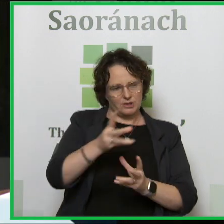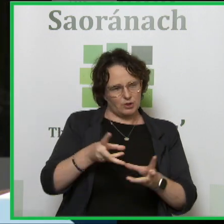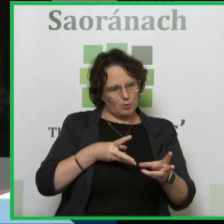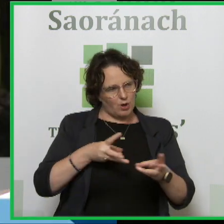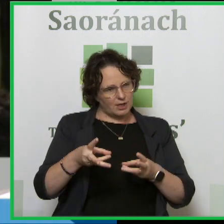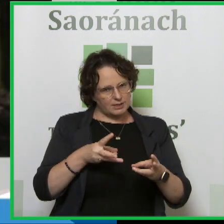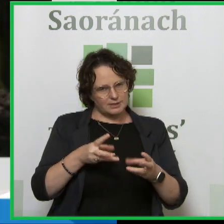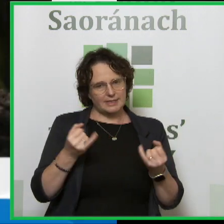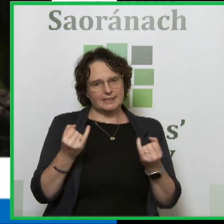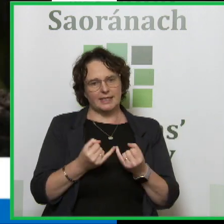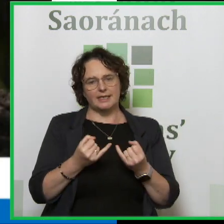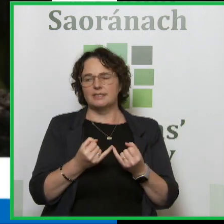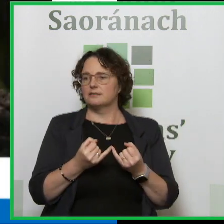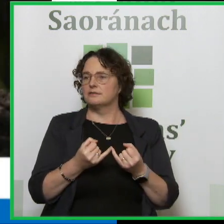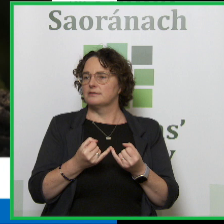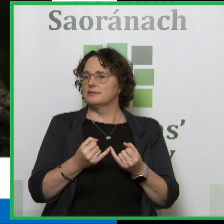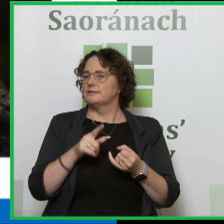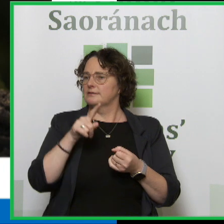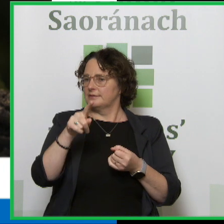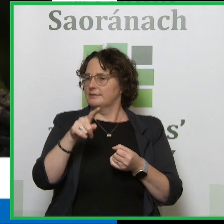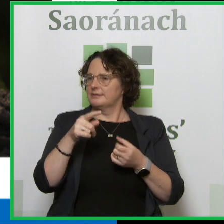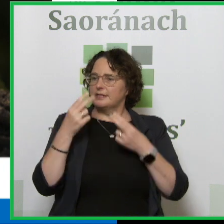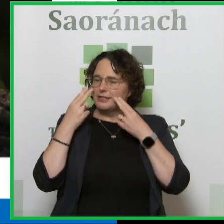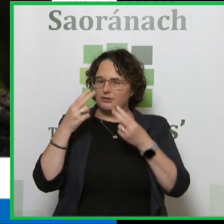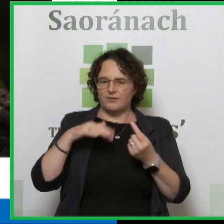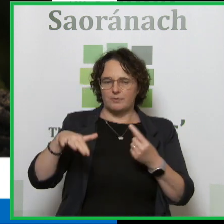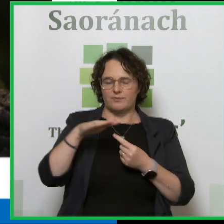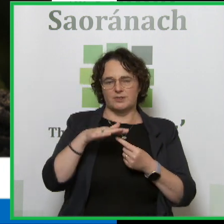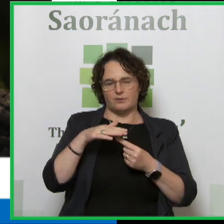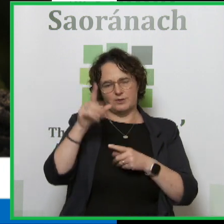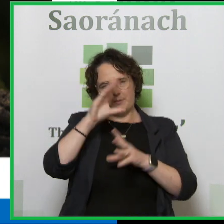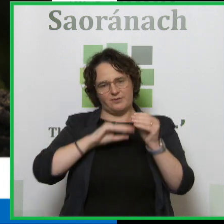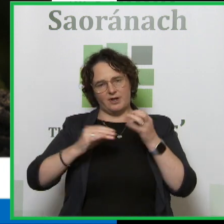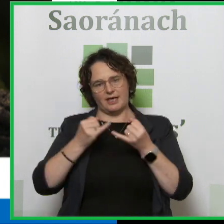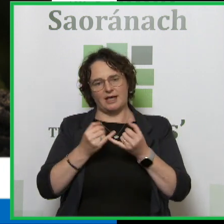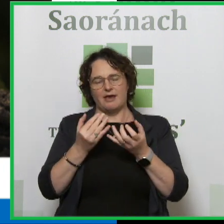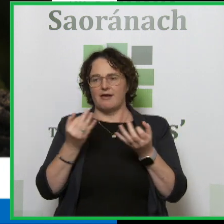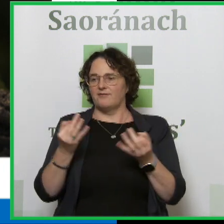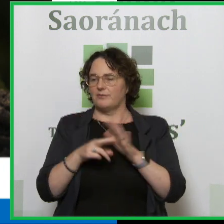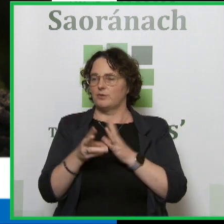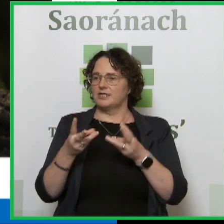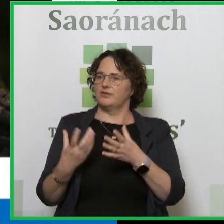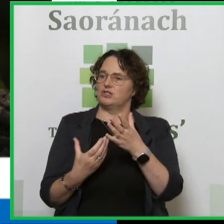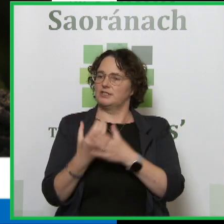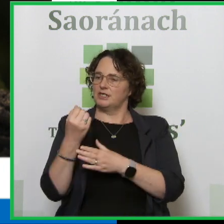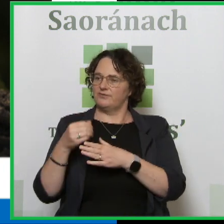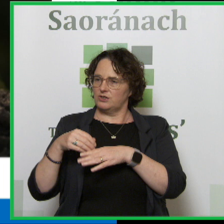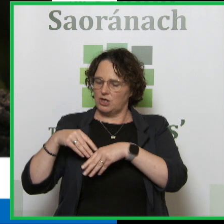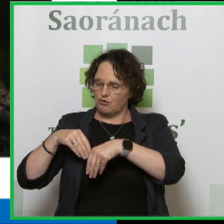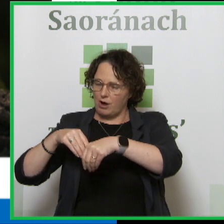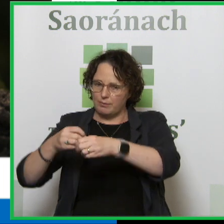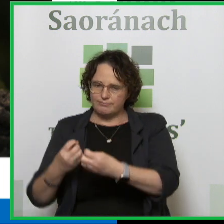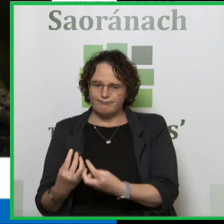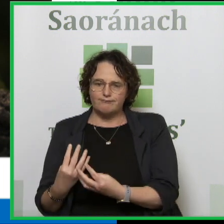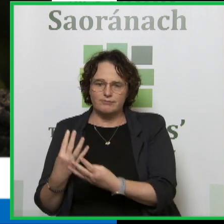operates like an ecosystem. So if we use the analogy of a farmer, in order to have a successful crop, a good farmer,